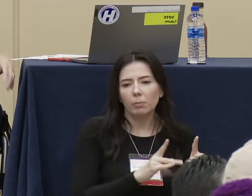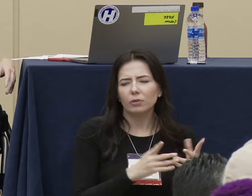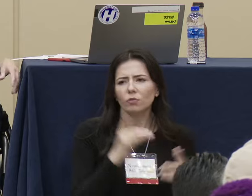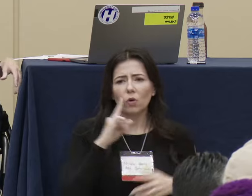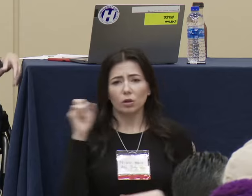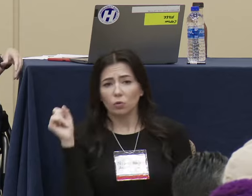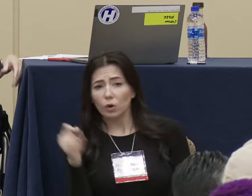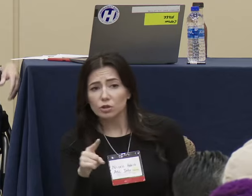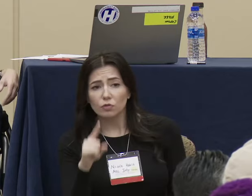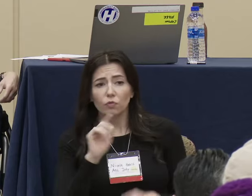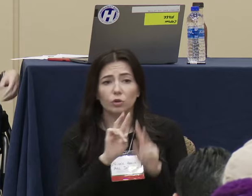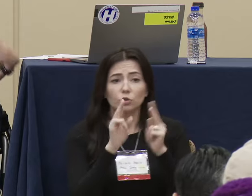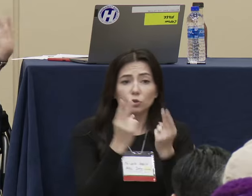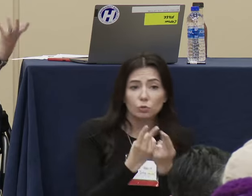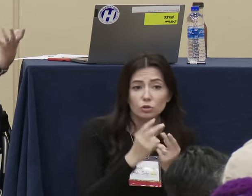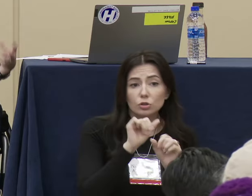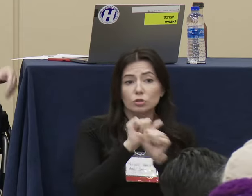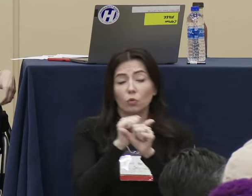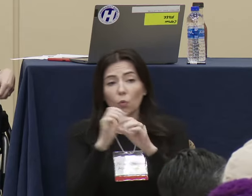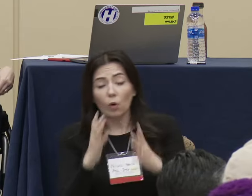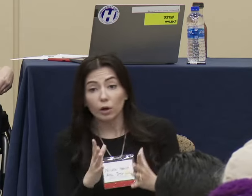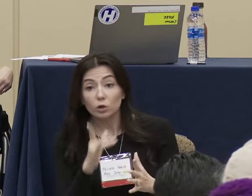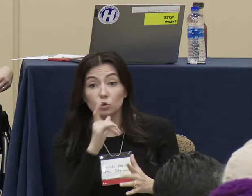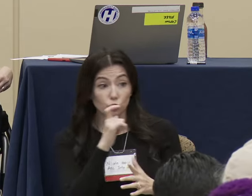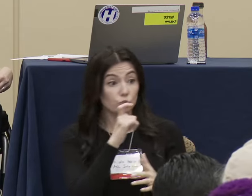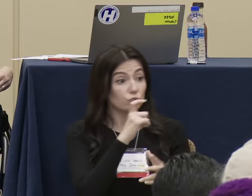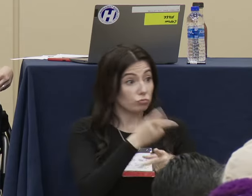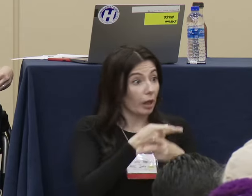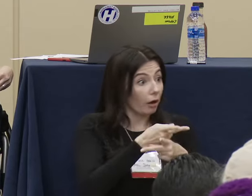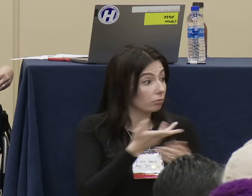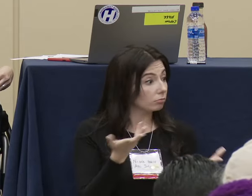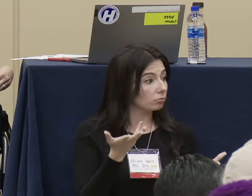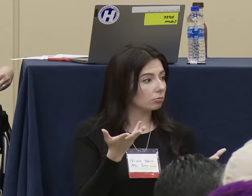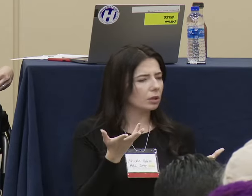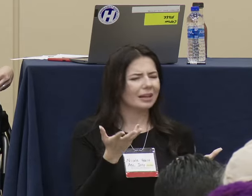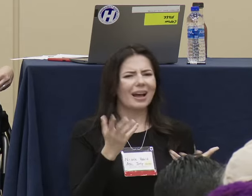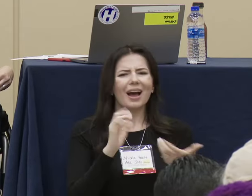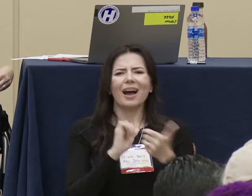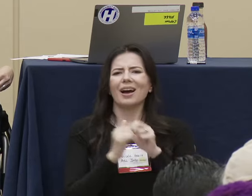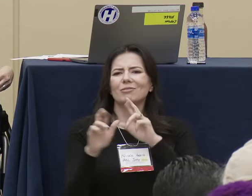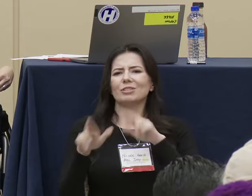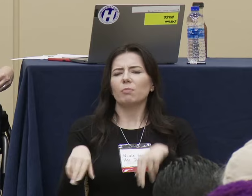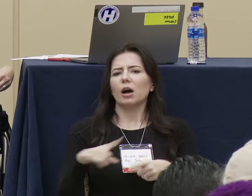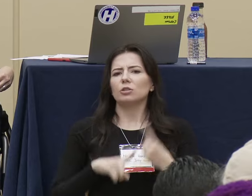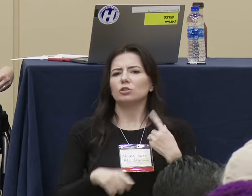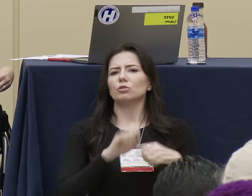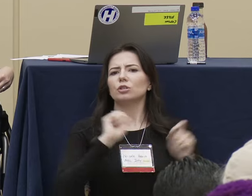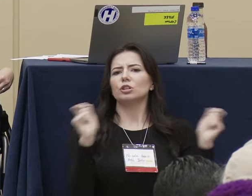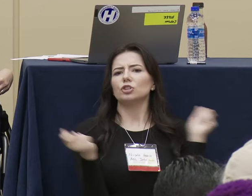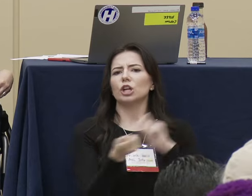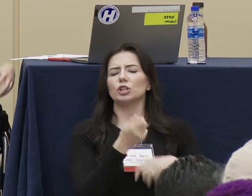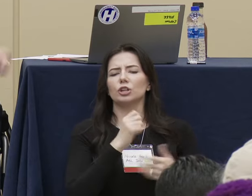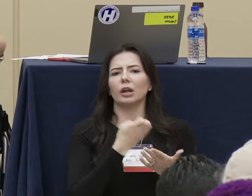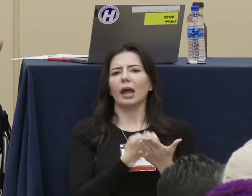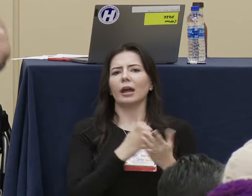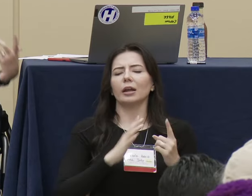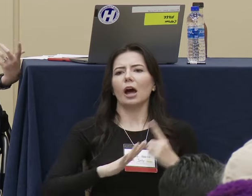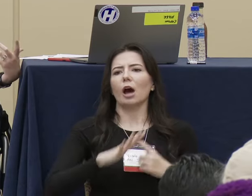for unions and to workers who care is how to respond to the changing economic and social realities